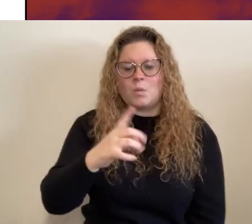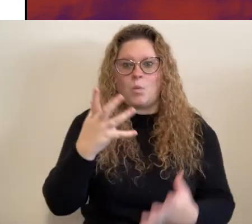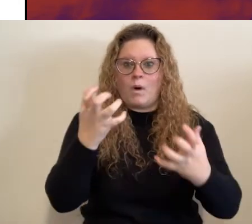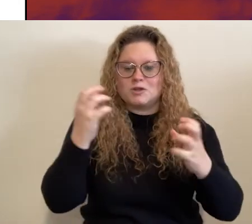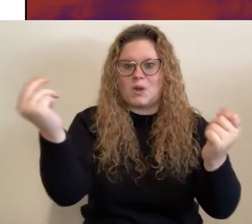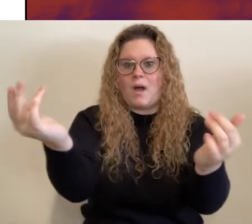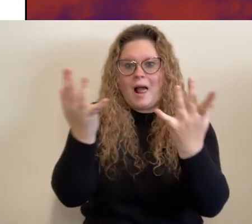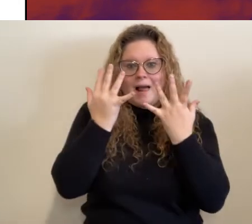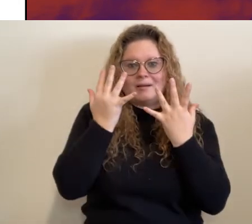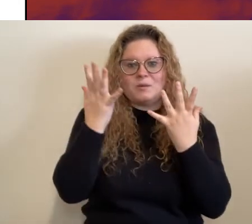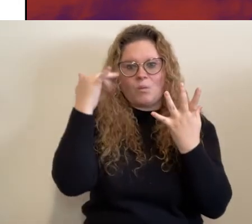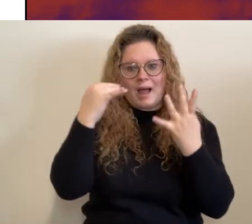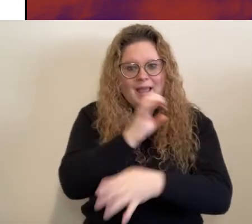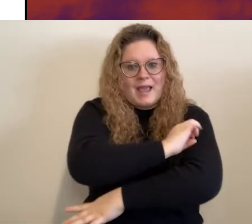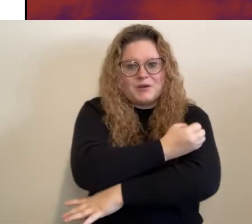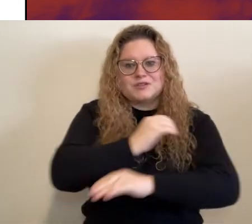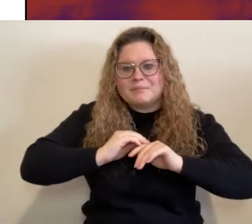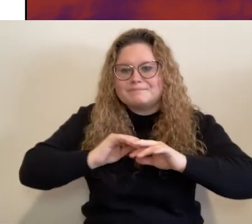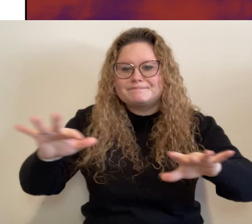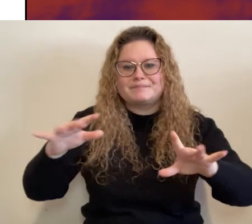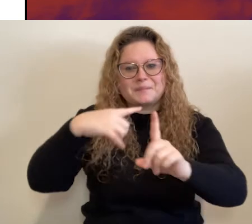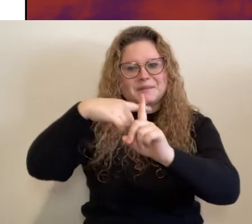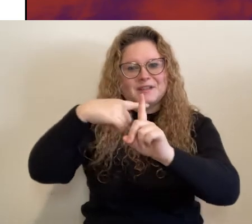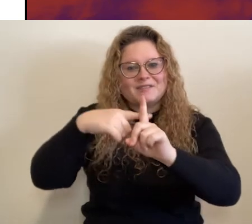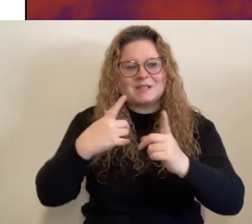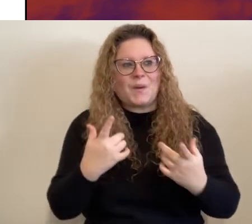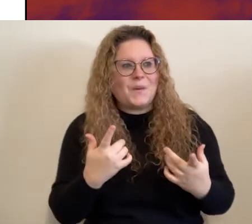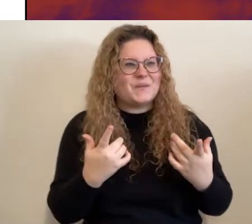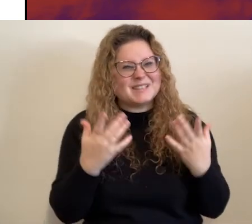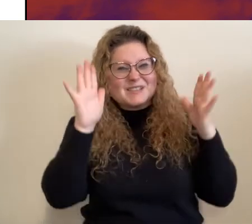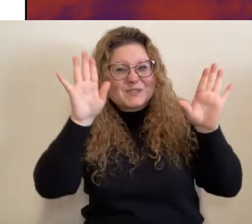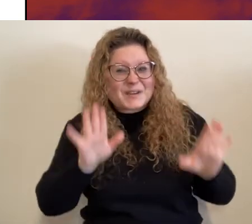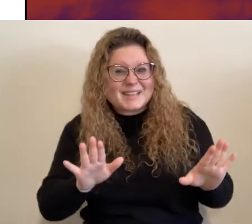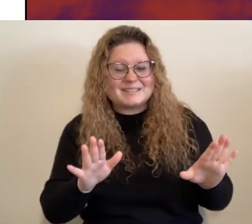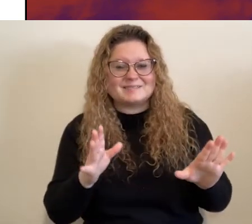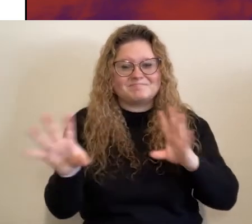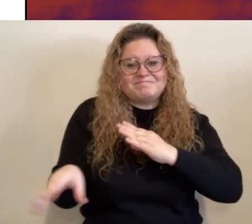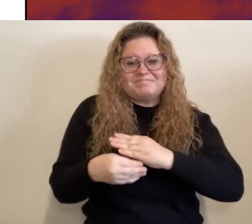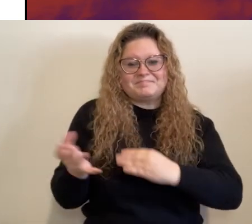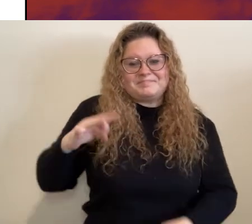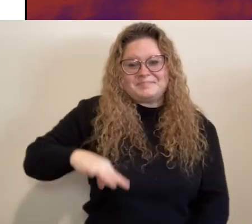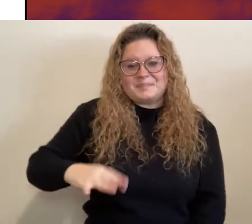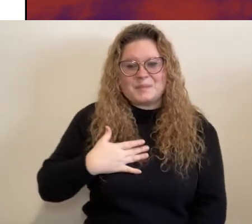you. And then they're like, yeah, this is great that I get to have this too. That's a very powerful